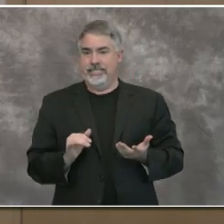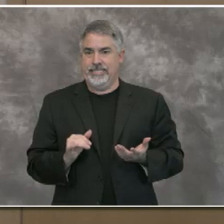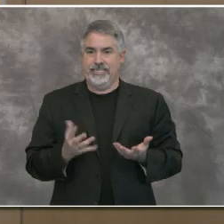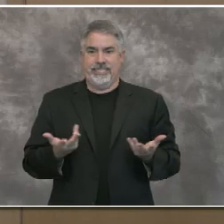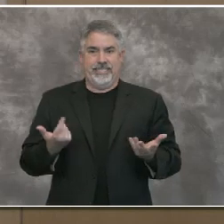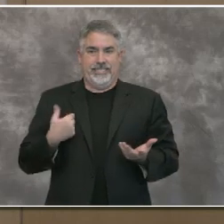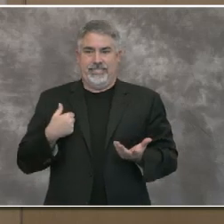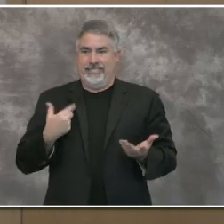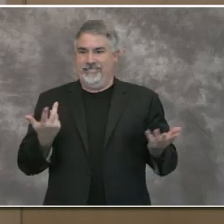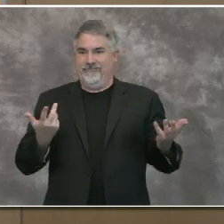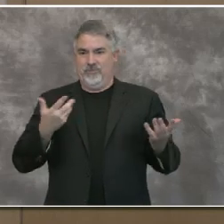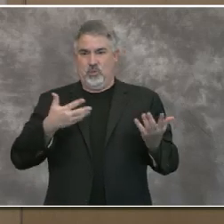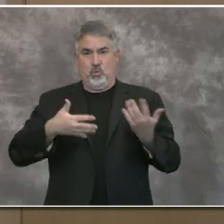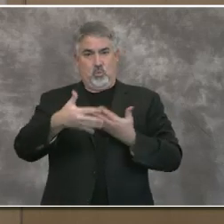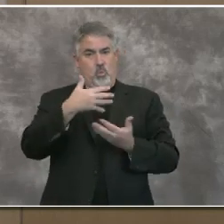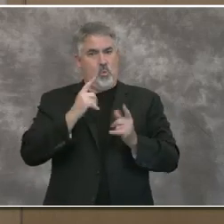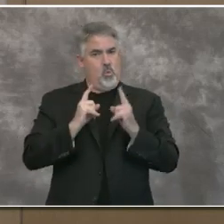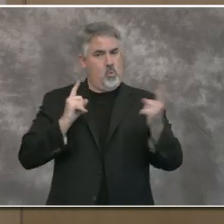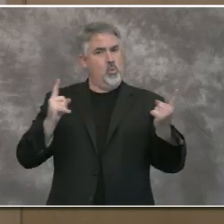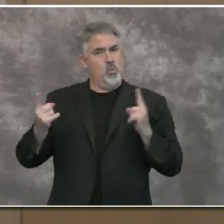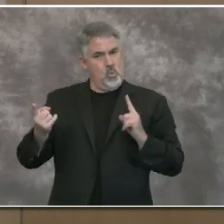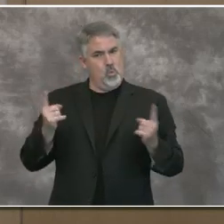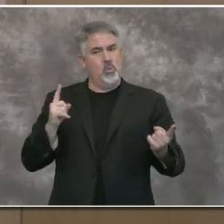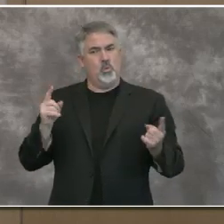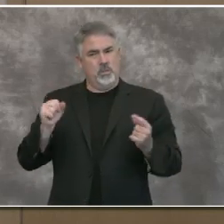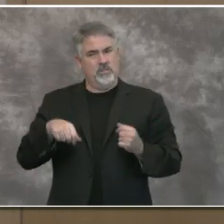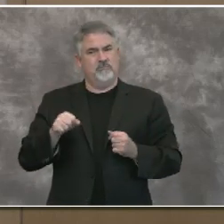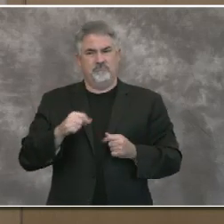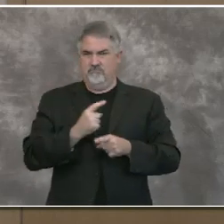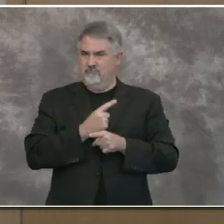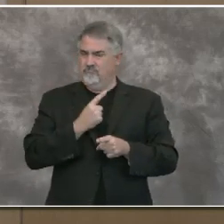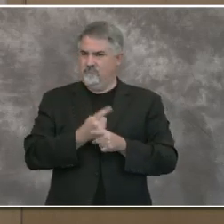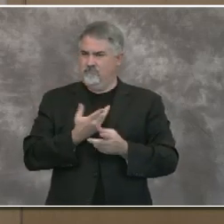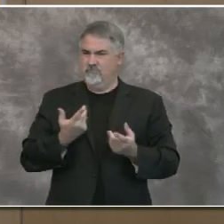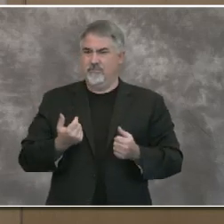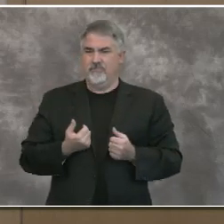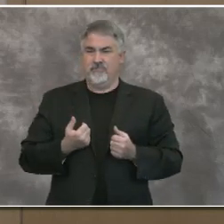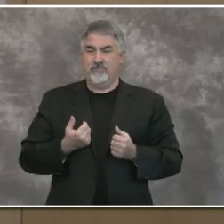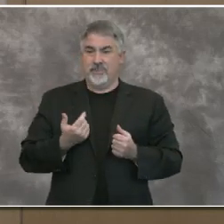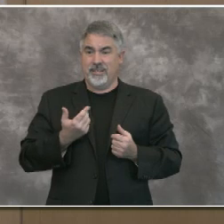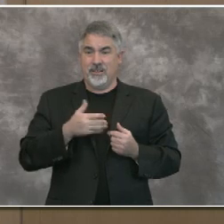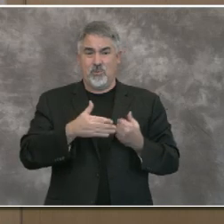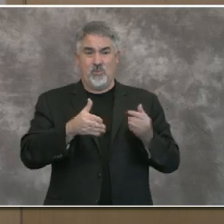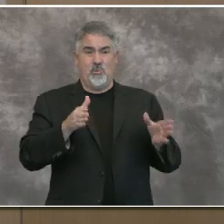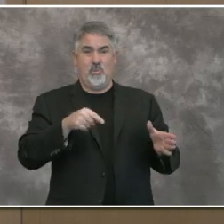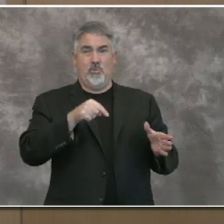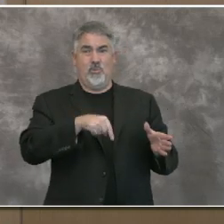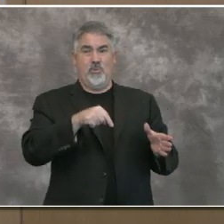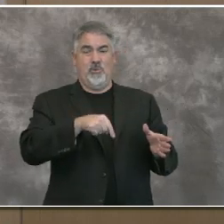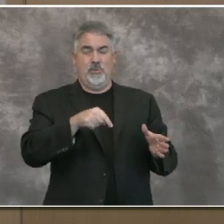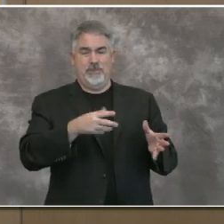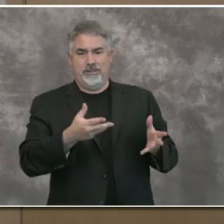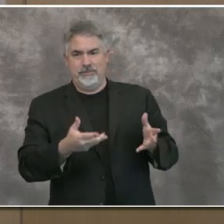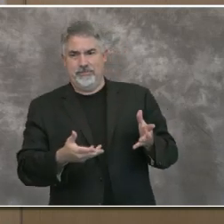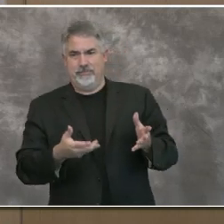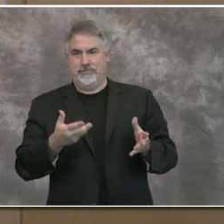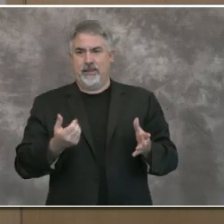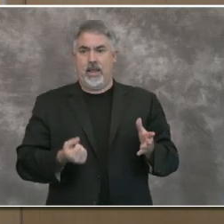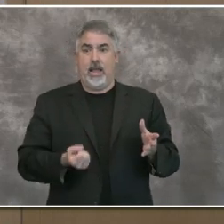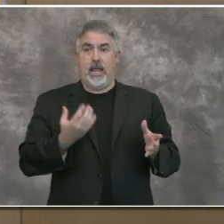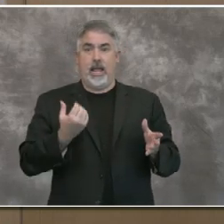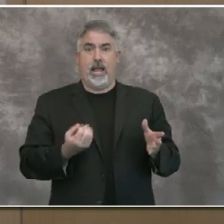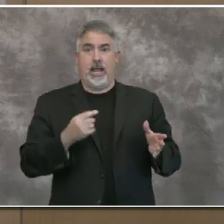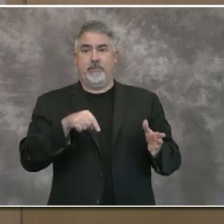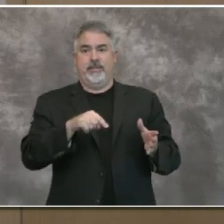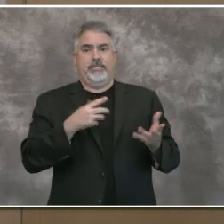social distancing is appropriate, and having individuals in a room is guidance. The number of individuals in a